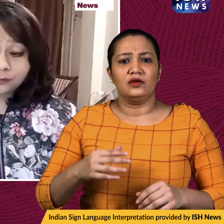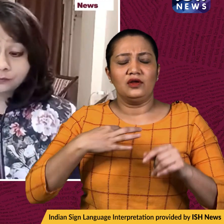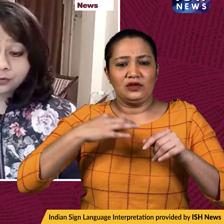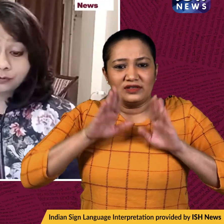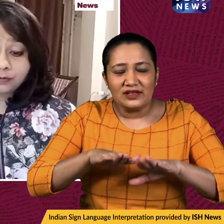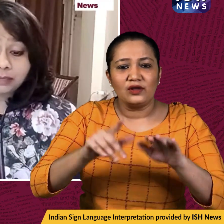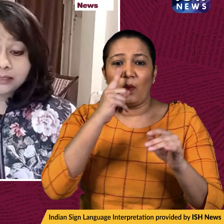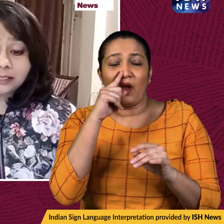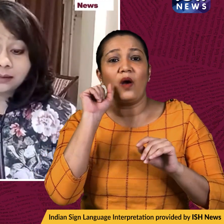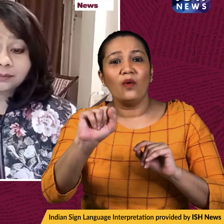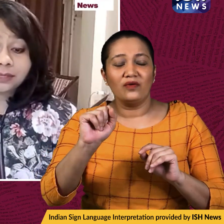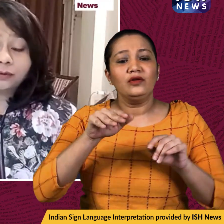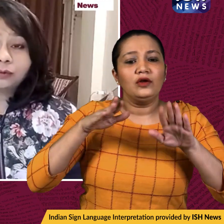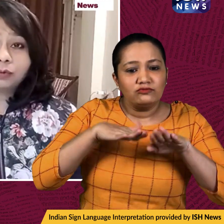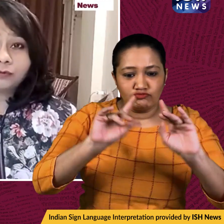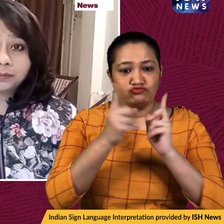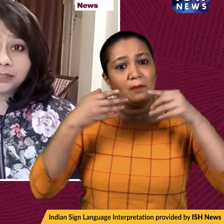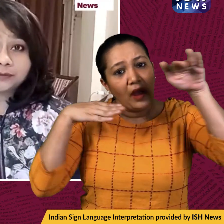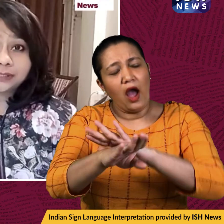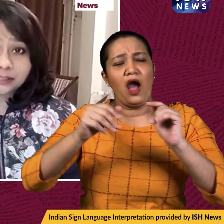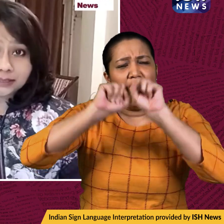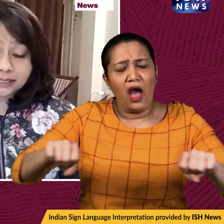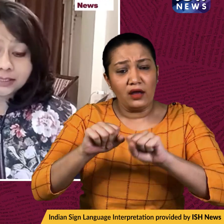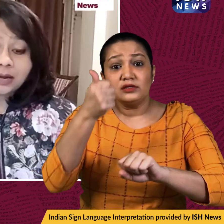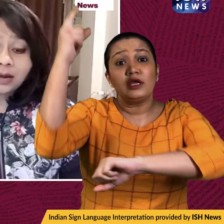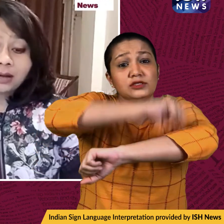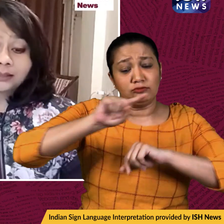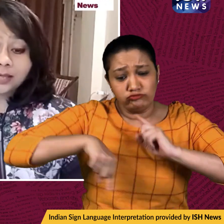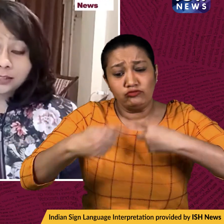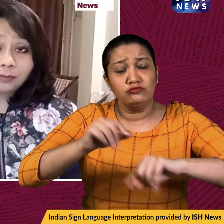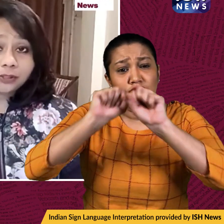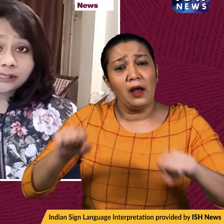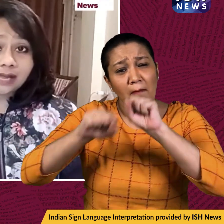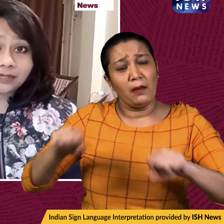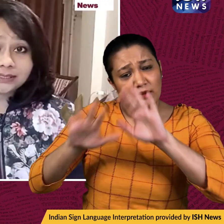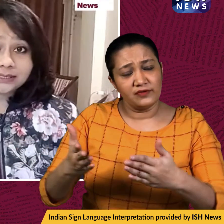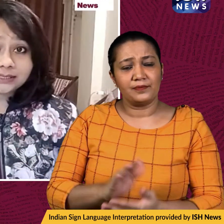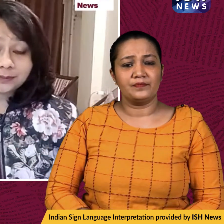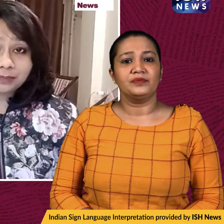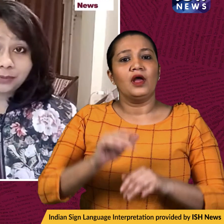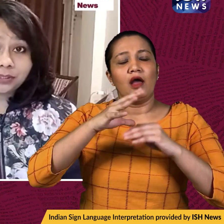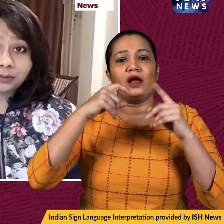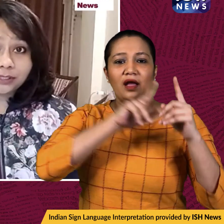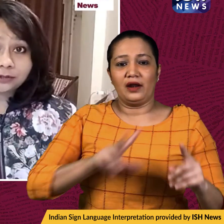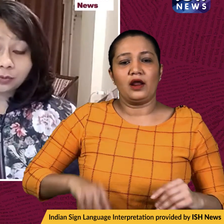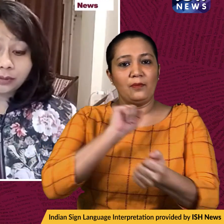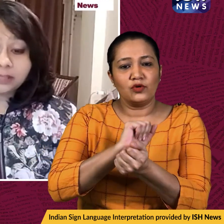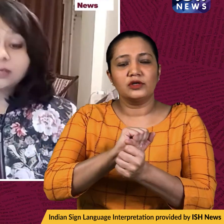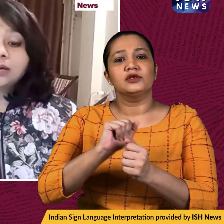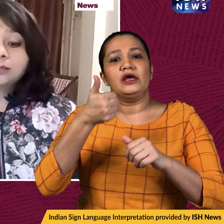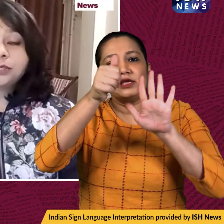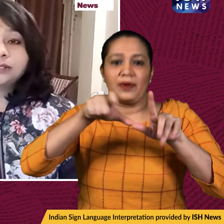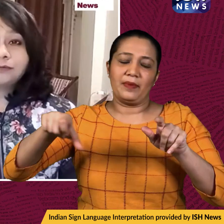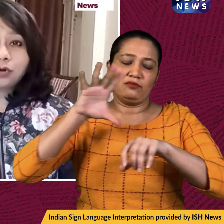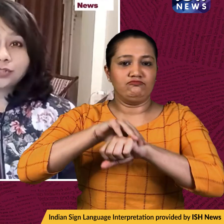inside the homes of 2 female tailors in Bengaluru over a period of 6 days. The Karnataka police have arrested 6 people, including 2